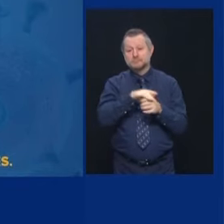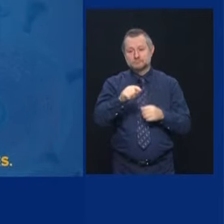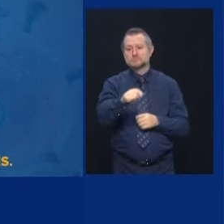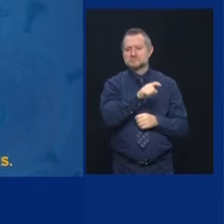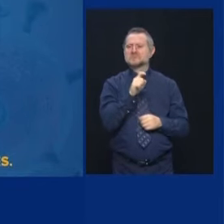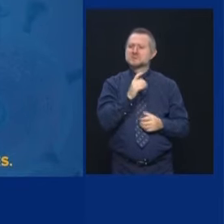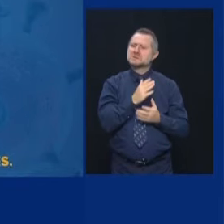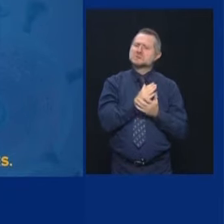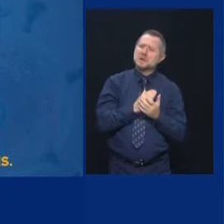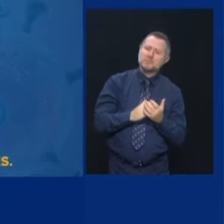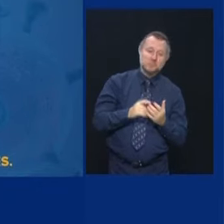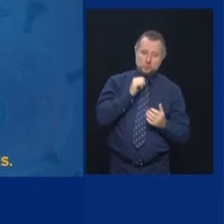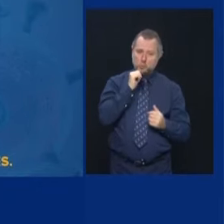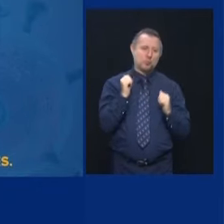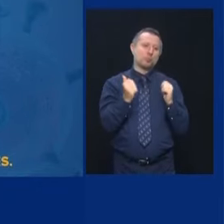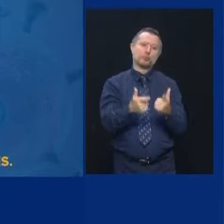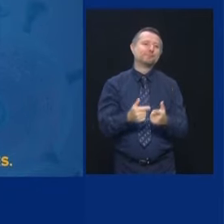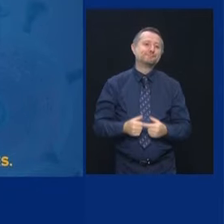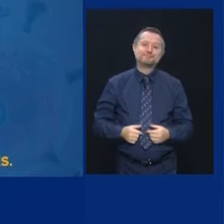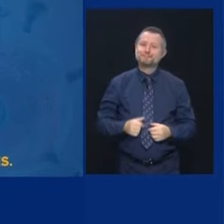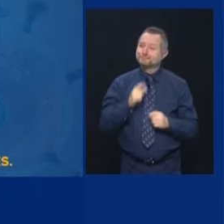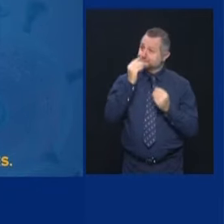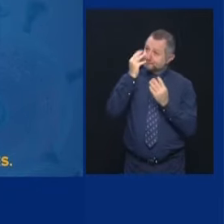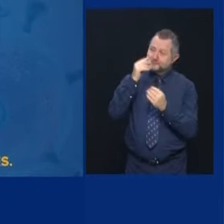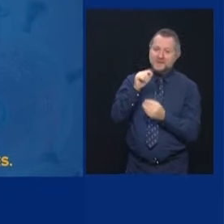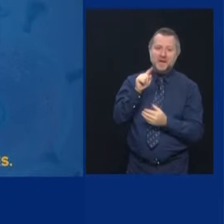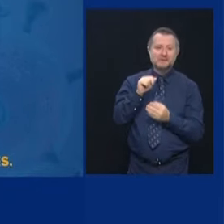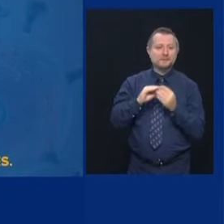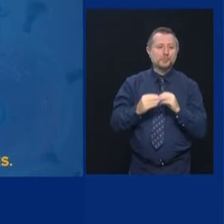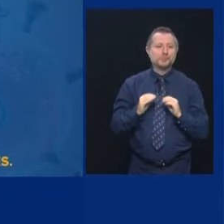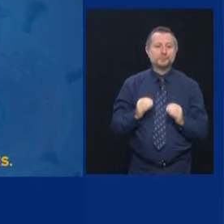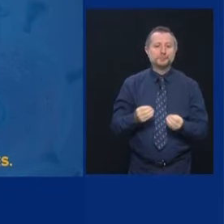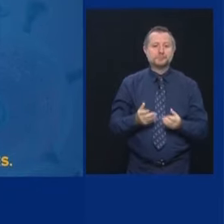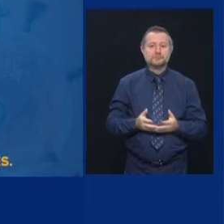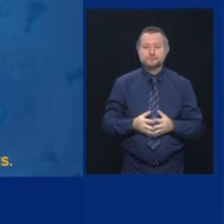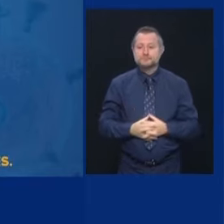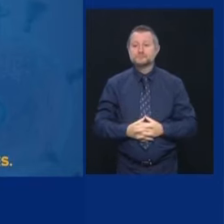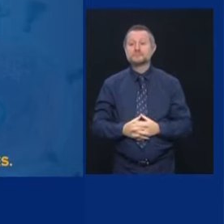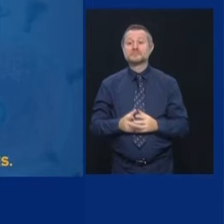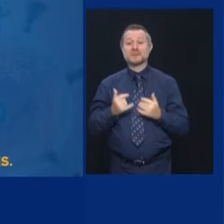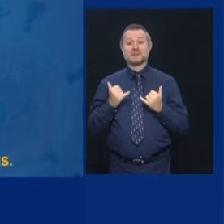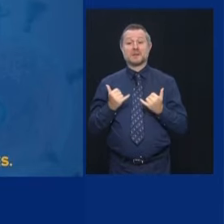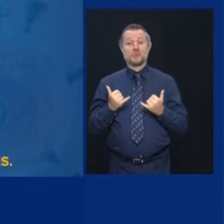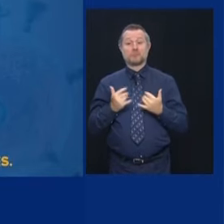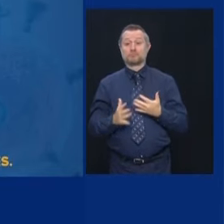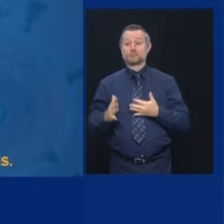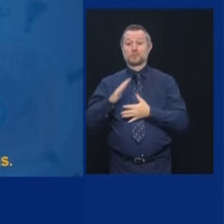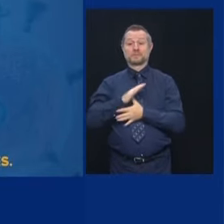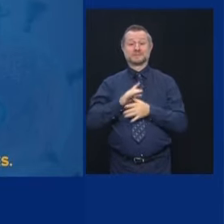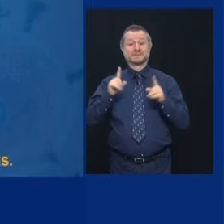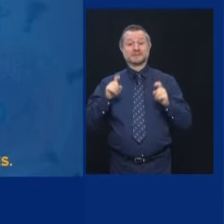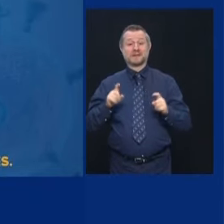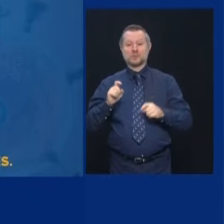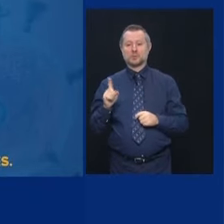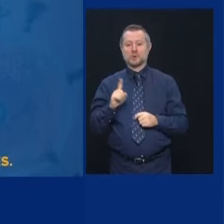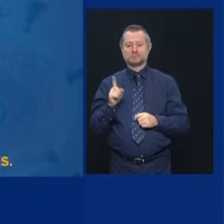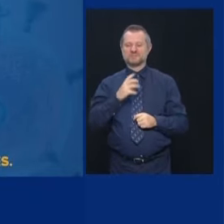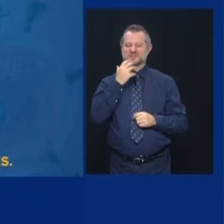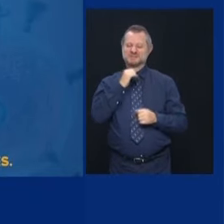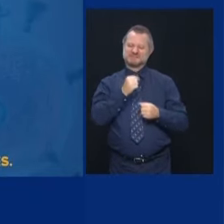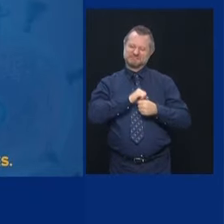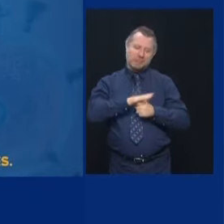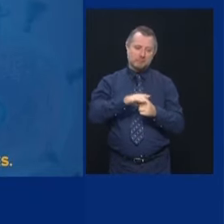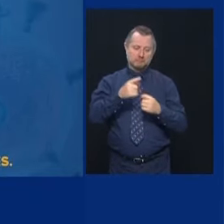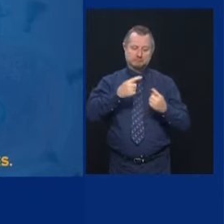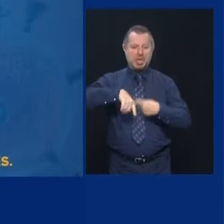schools. And these are the hotspot clusters, right? So if you have to prioritize testing, you want to go to these schools first because you